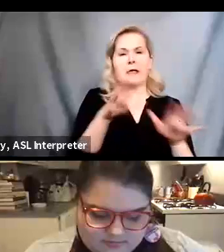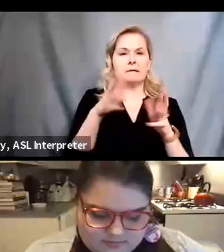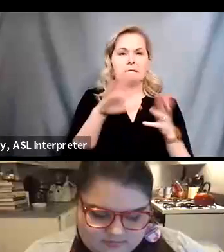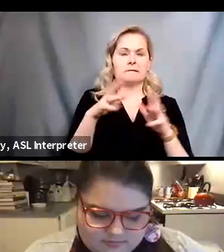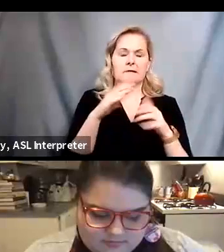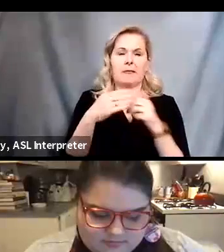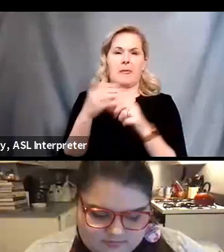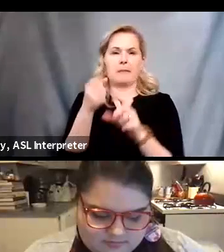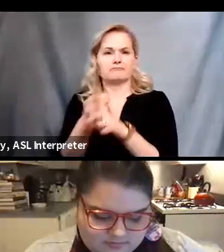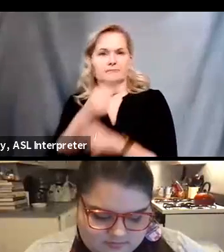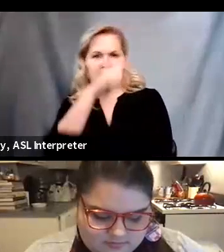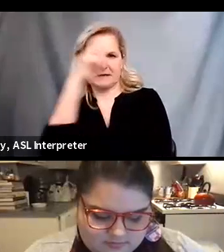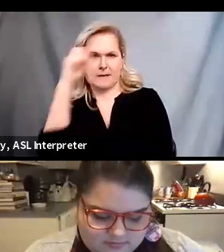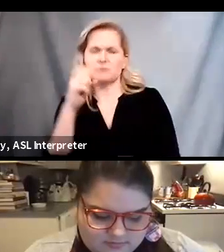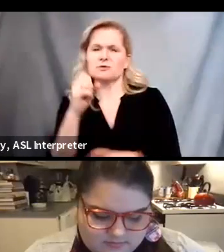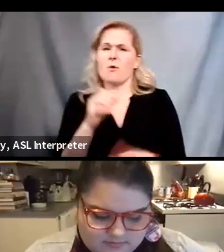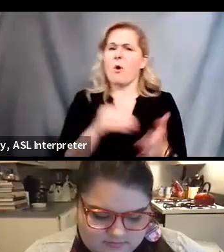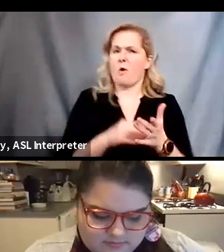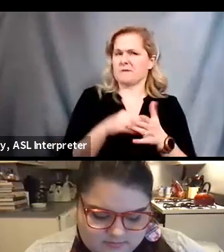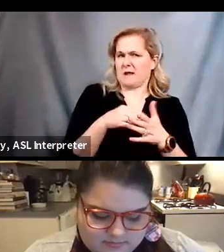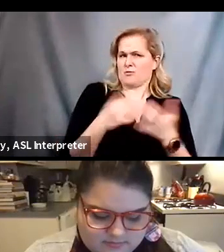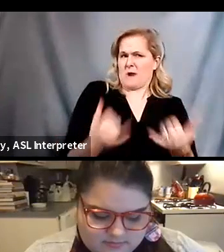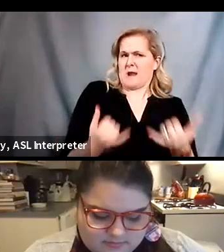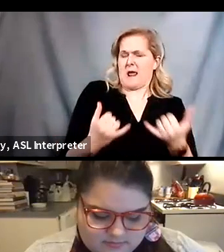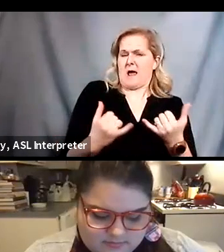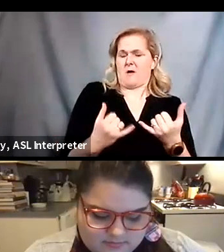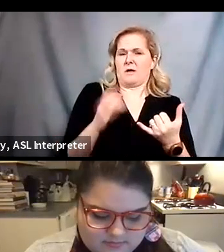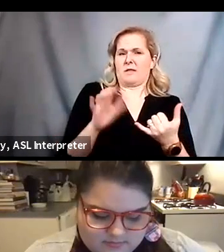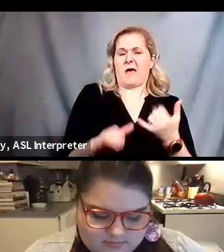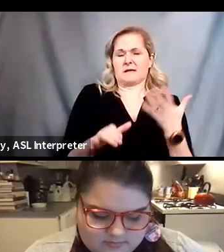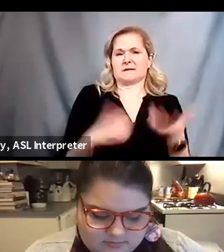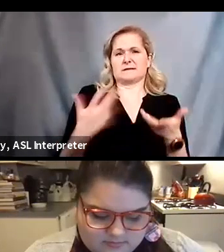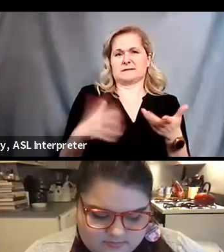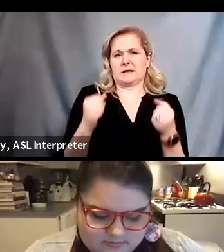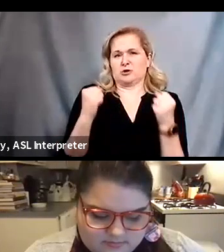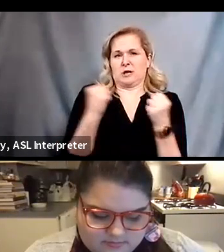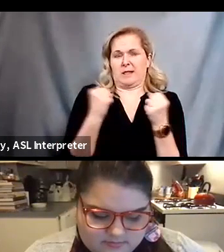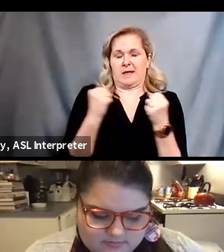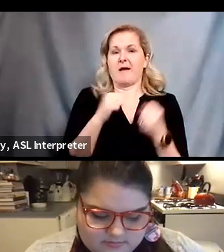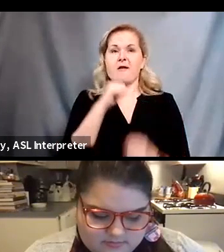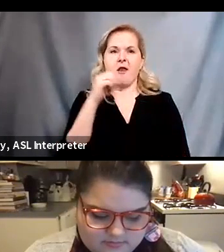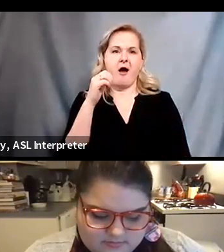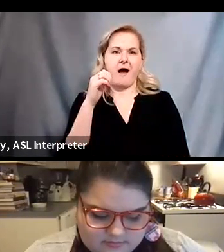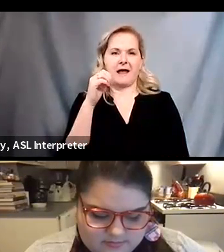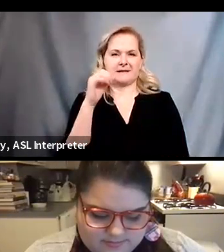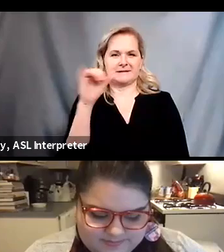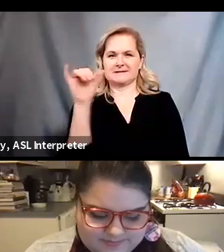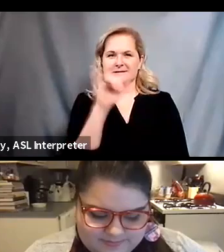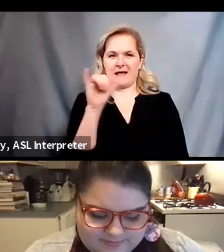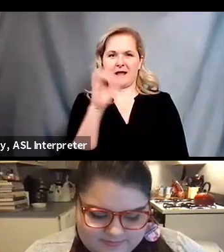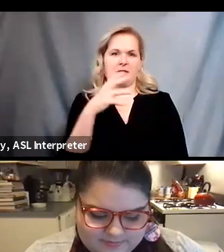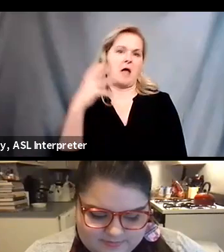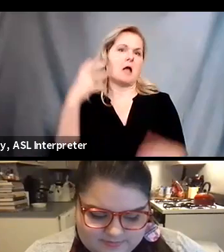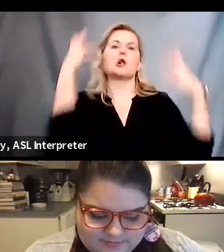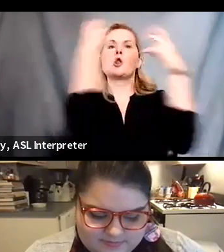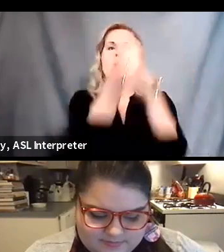at this. It's not like the glorious West Coast, I'll tell you that much.